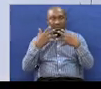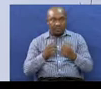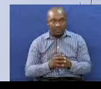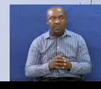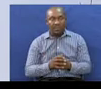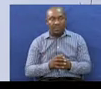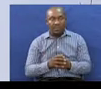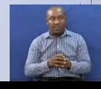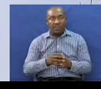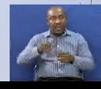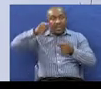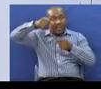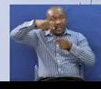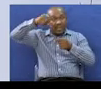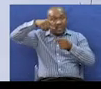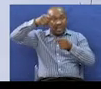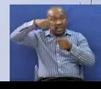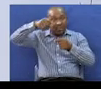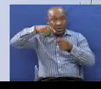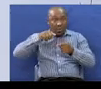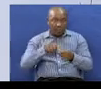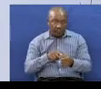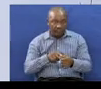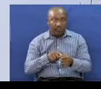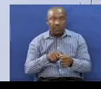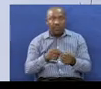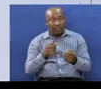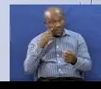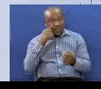Chemical test. Oxygen gas